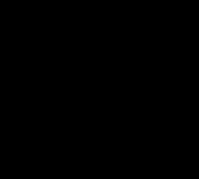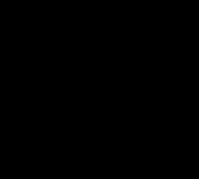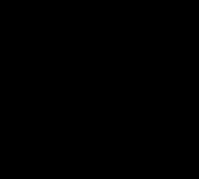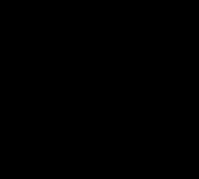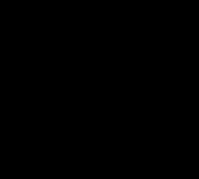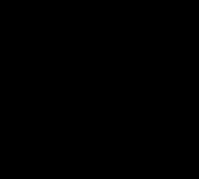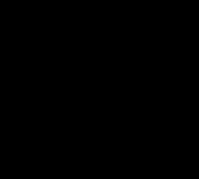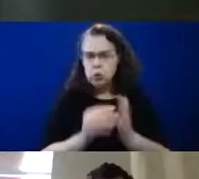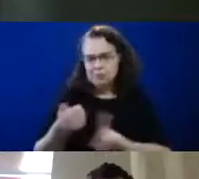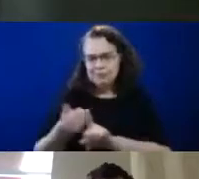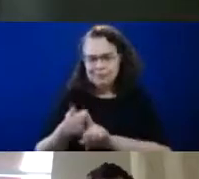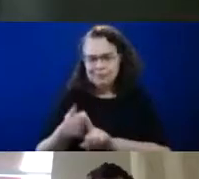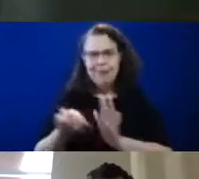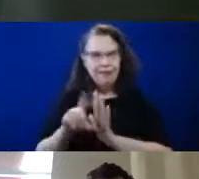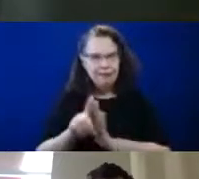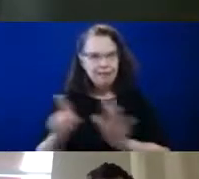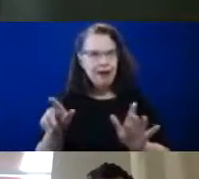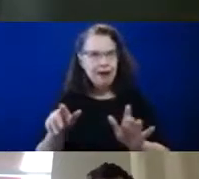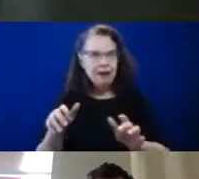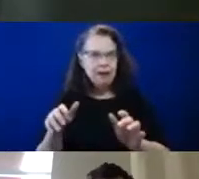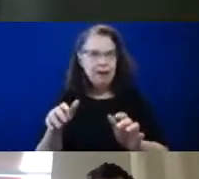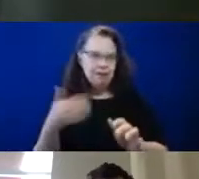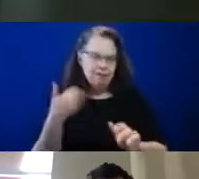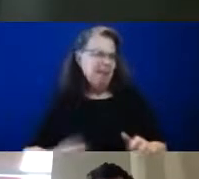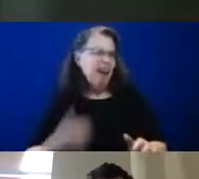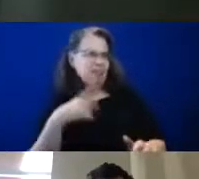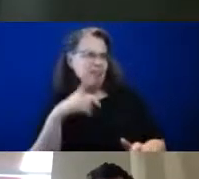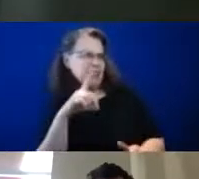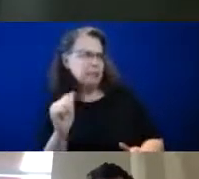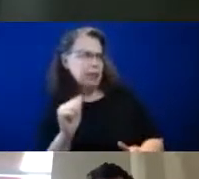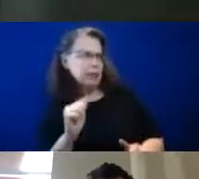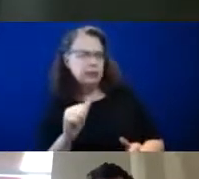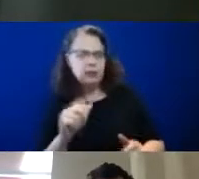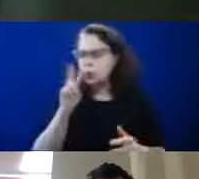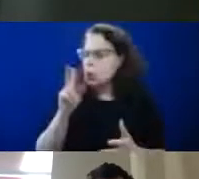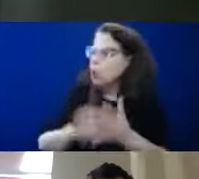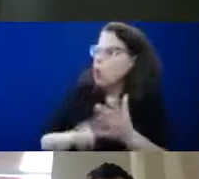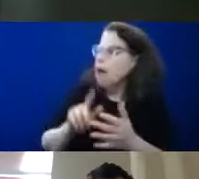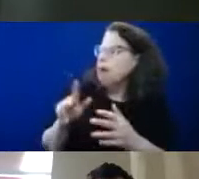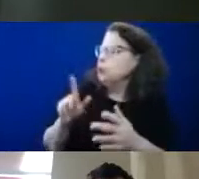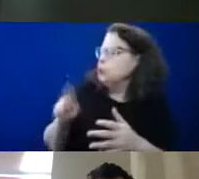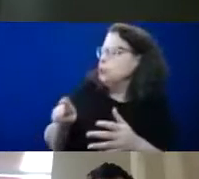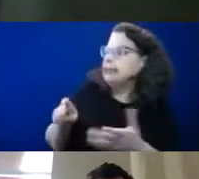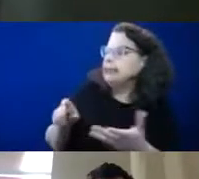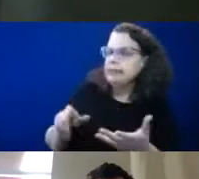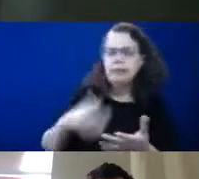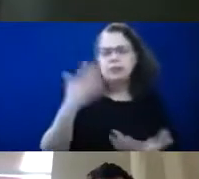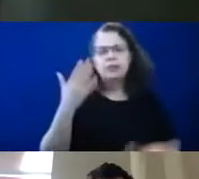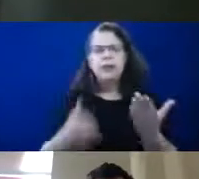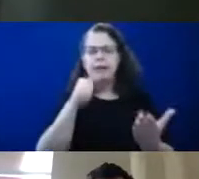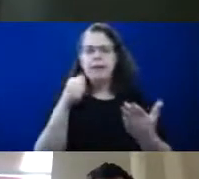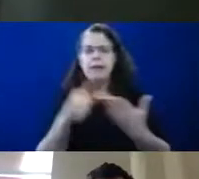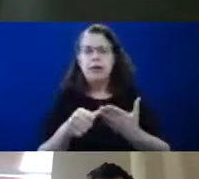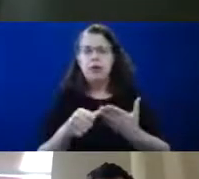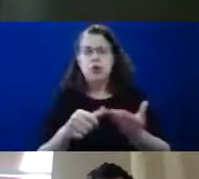students who identify as having a disability to find out more specifically about what they need, because the letter that